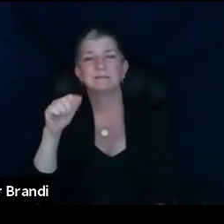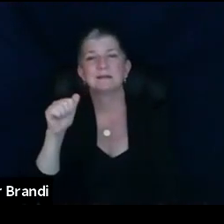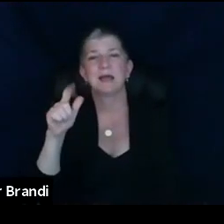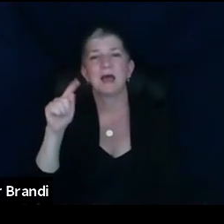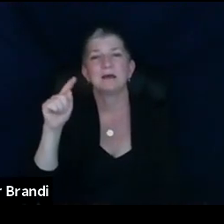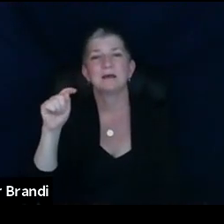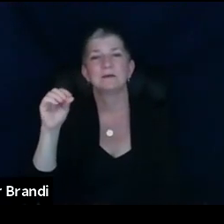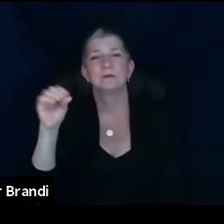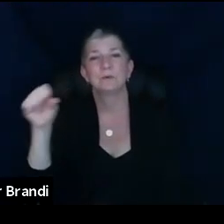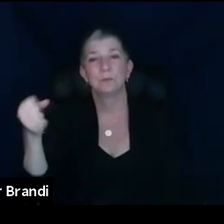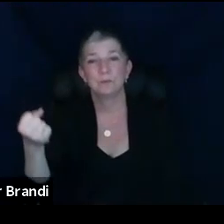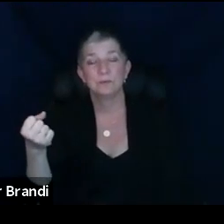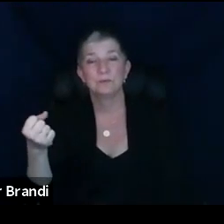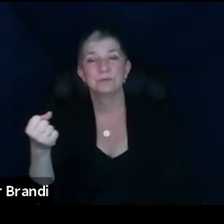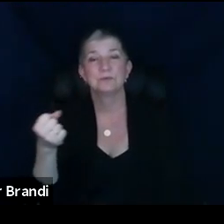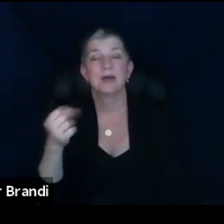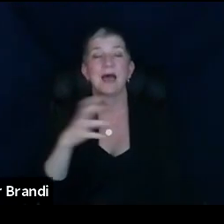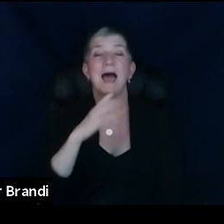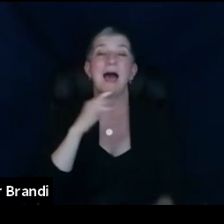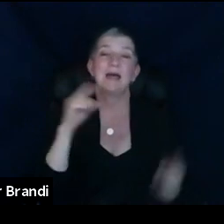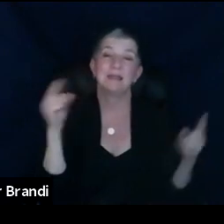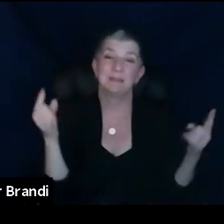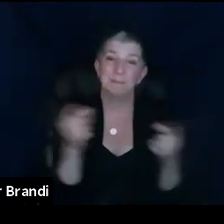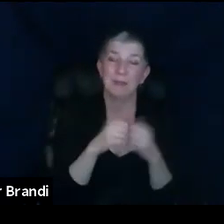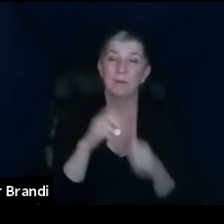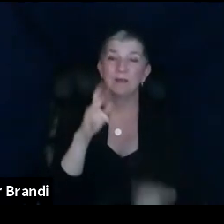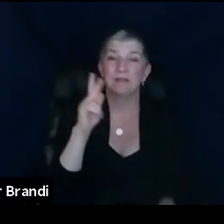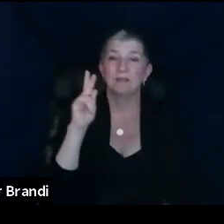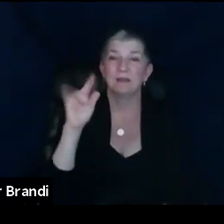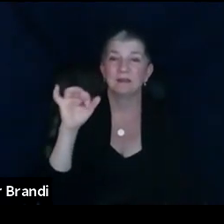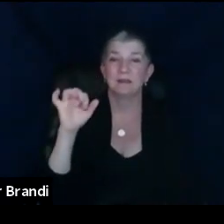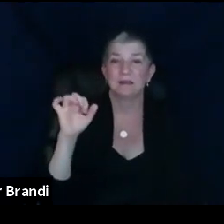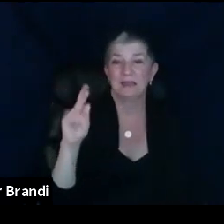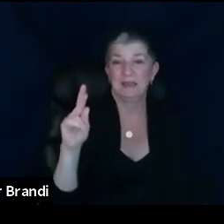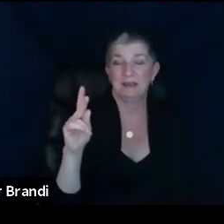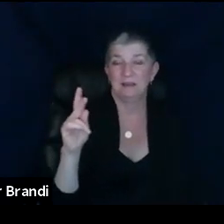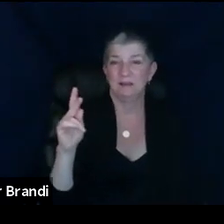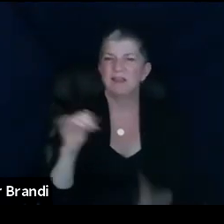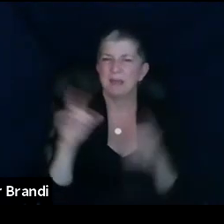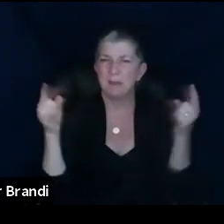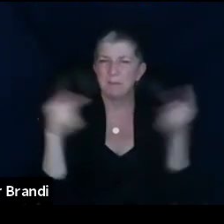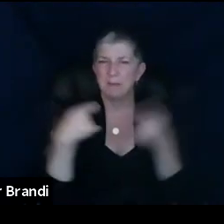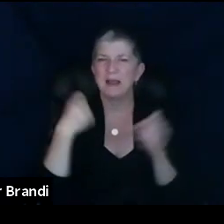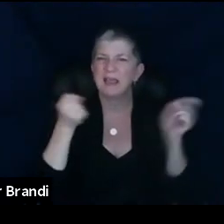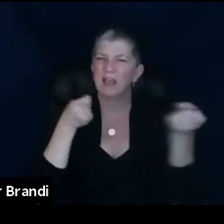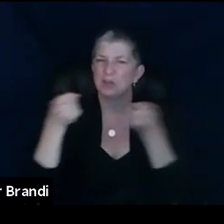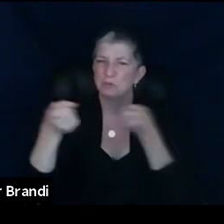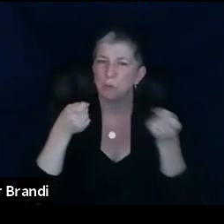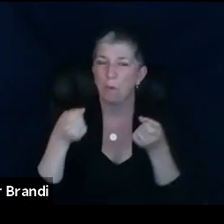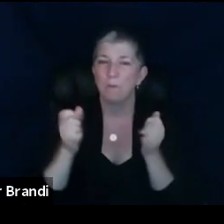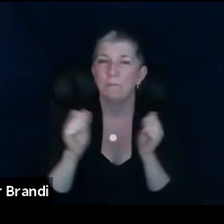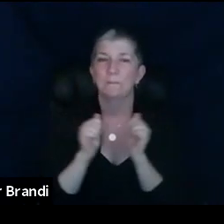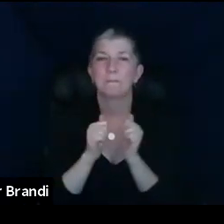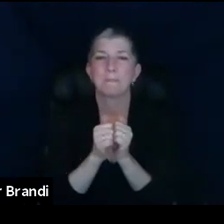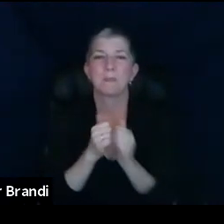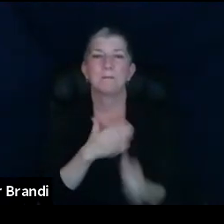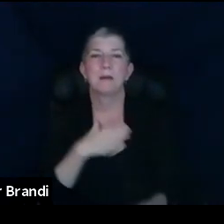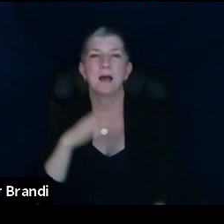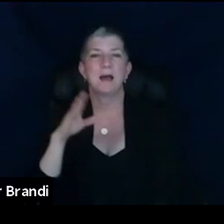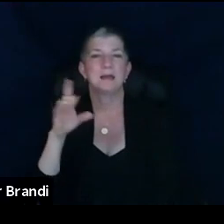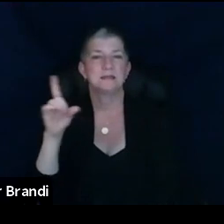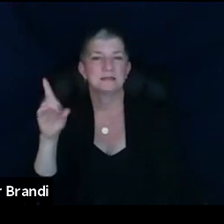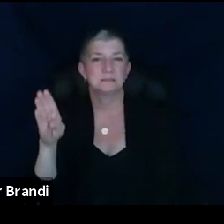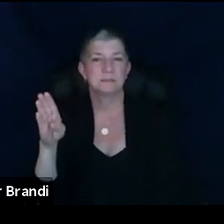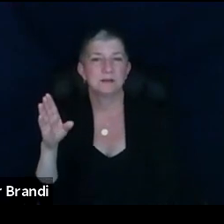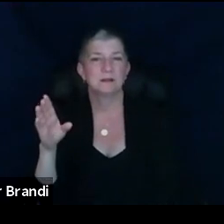I get in kink, it's a pain that I can control. With my disability, I have spina bifida, and